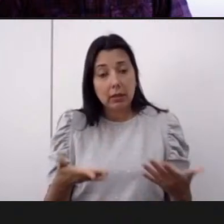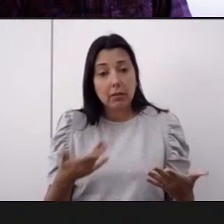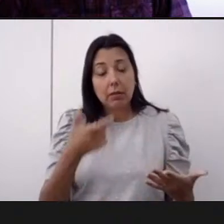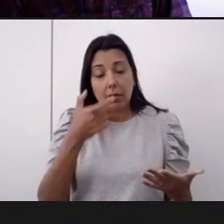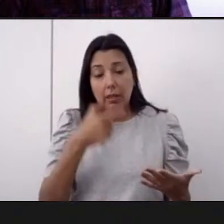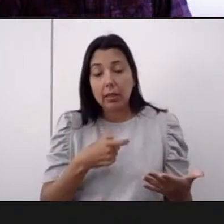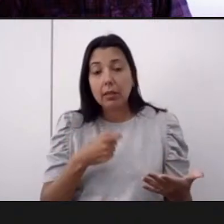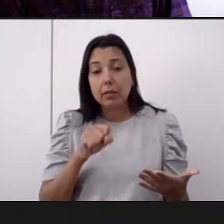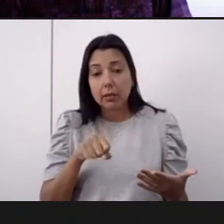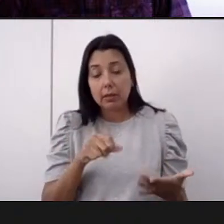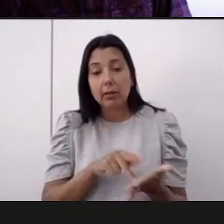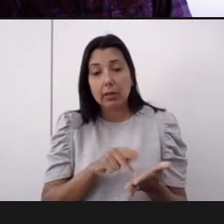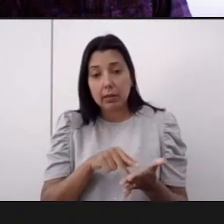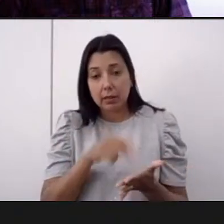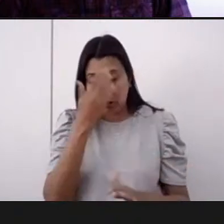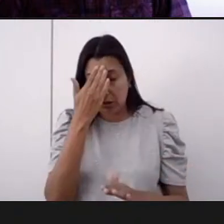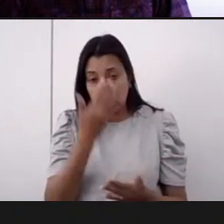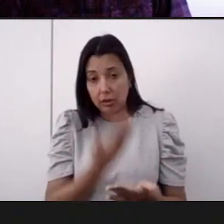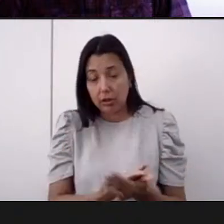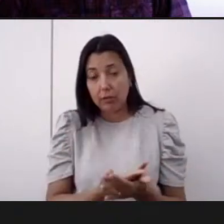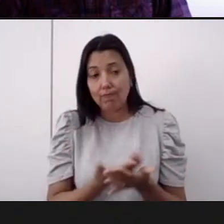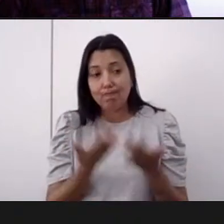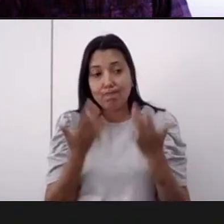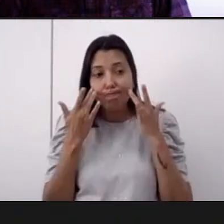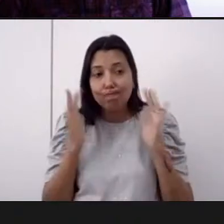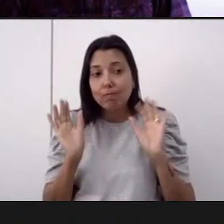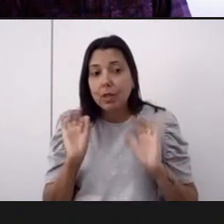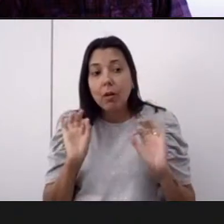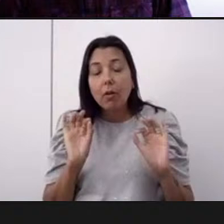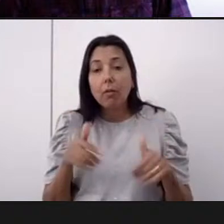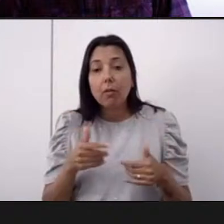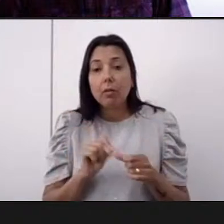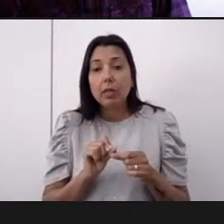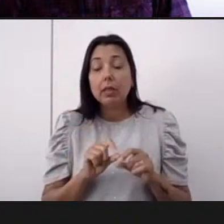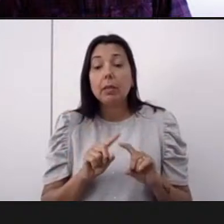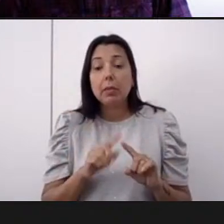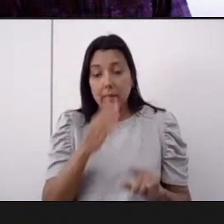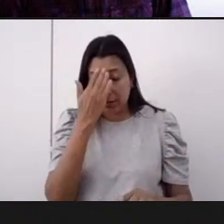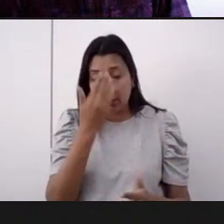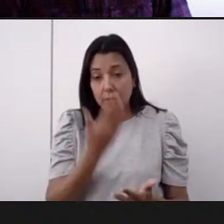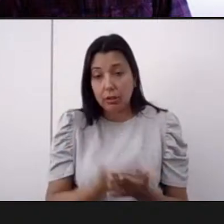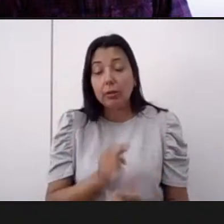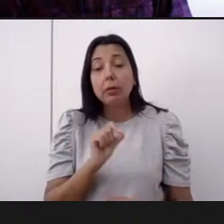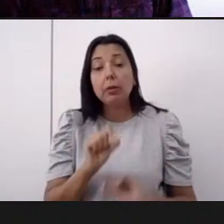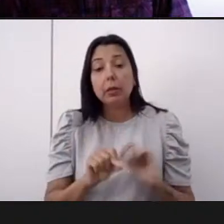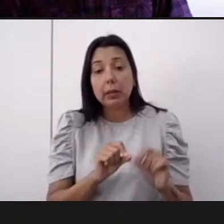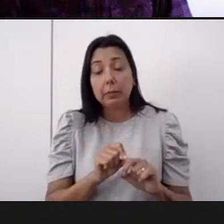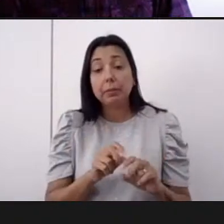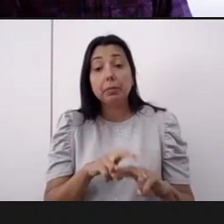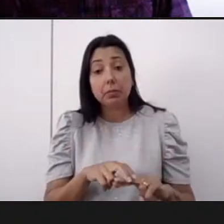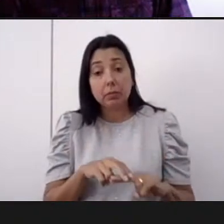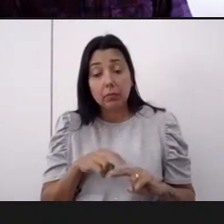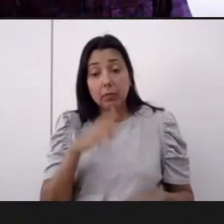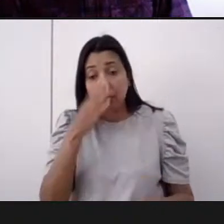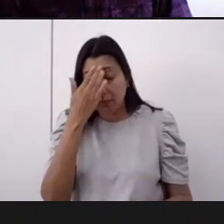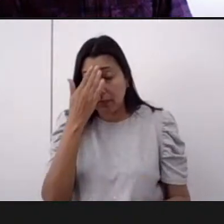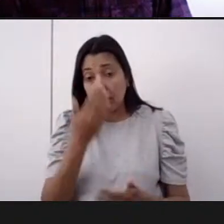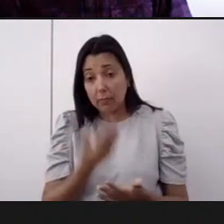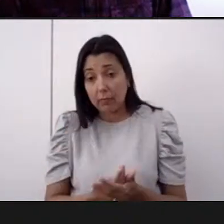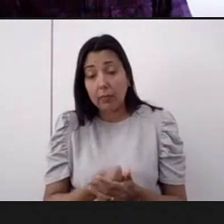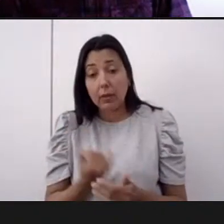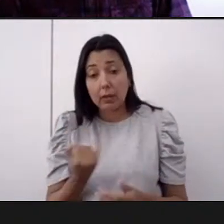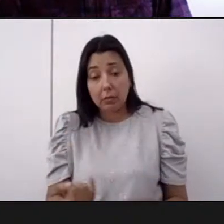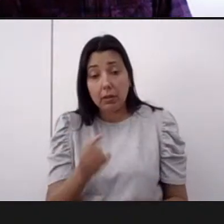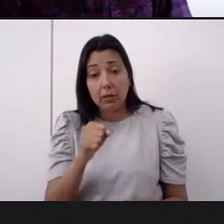point to solve the situation, but I think it's why I think it's very important to look at how